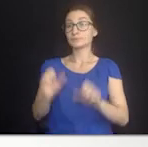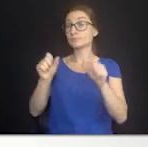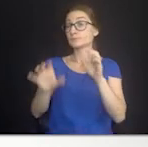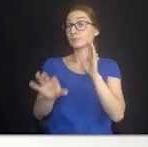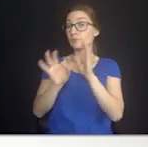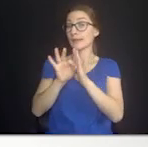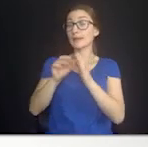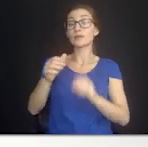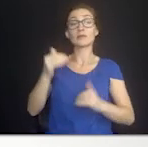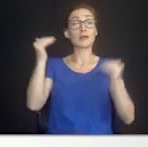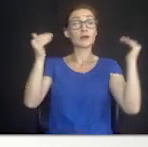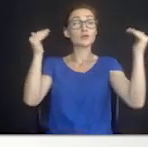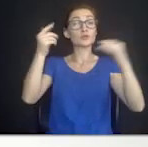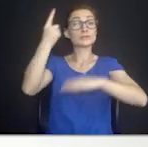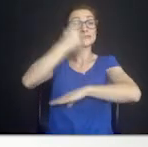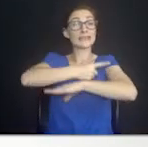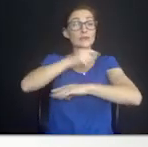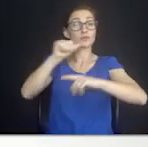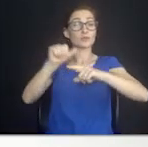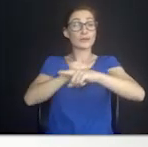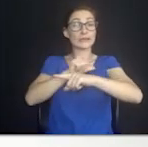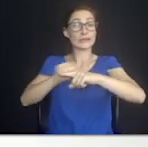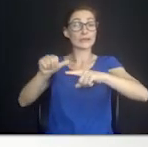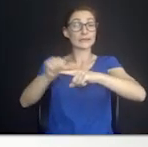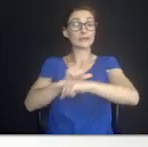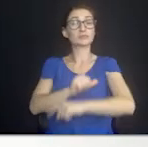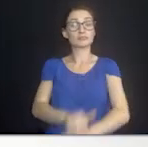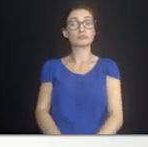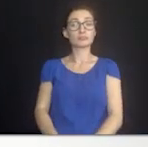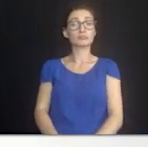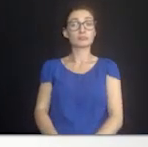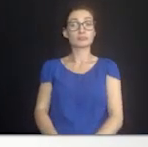to adult day training.